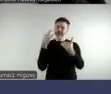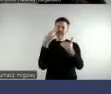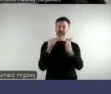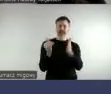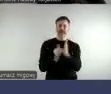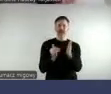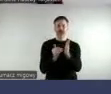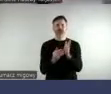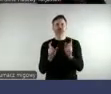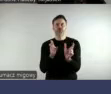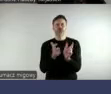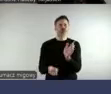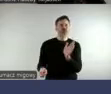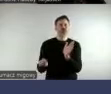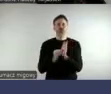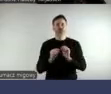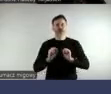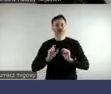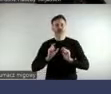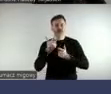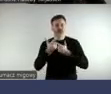acted during the extreme weather in August